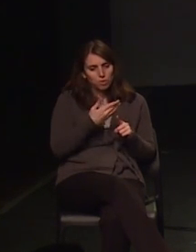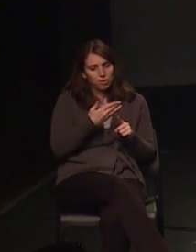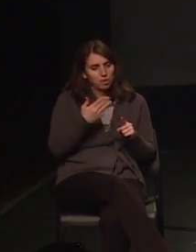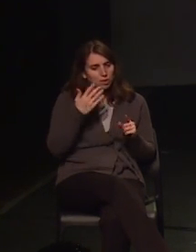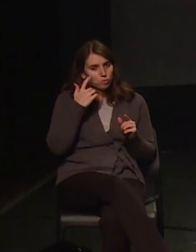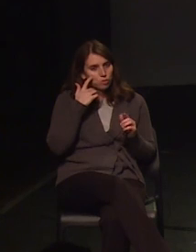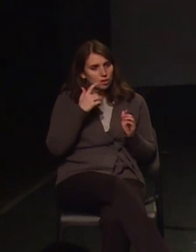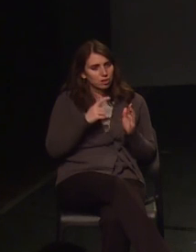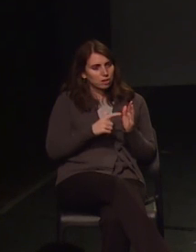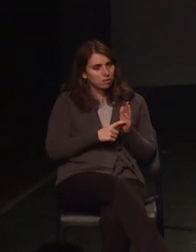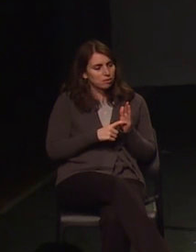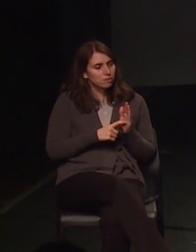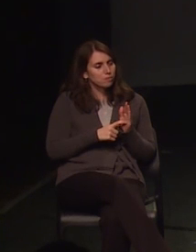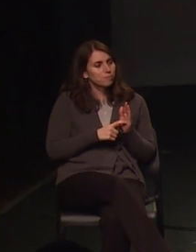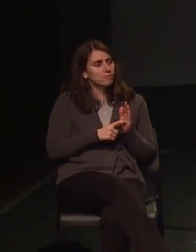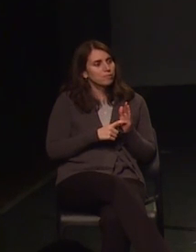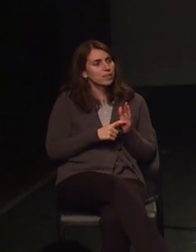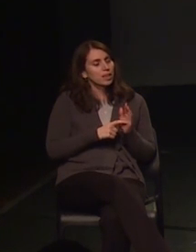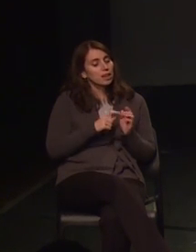that